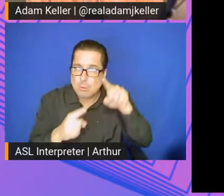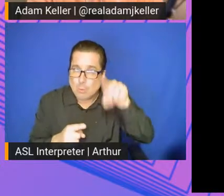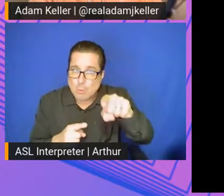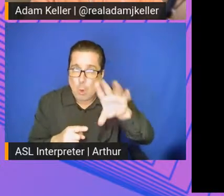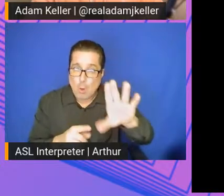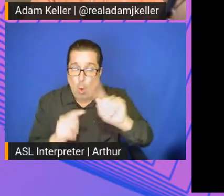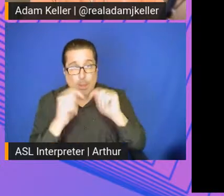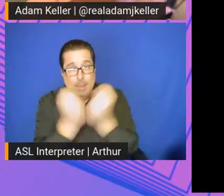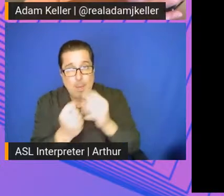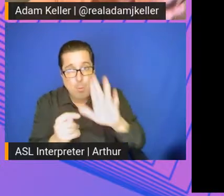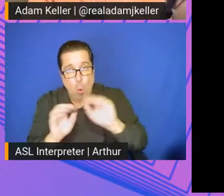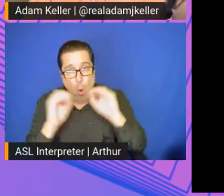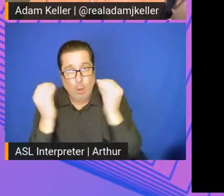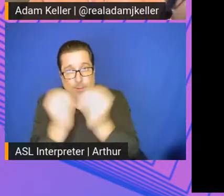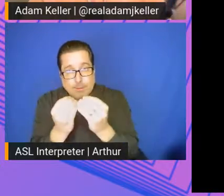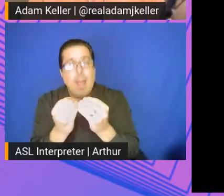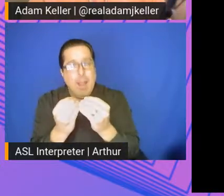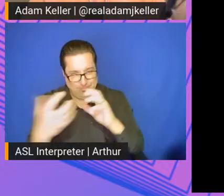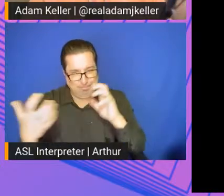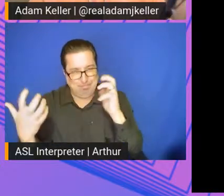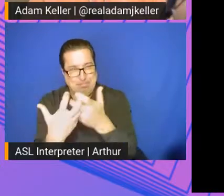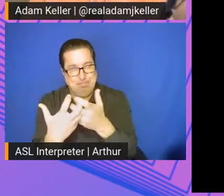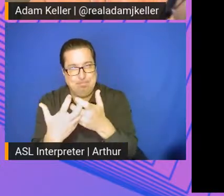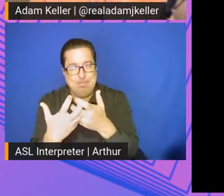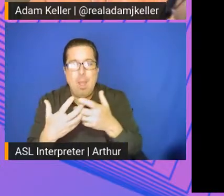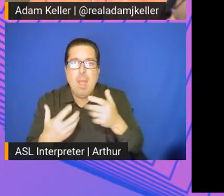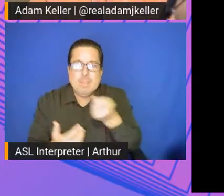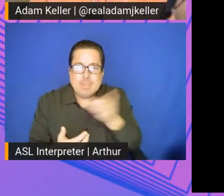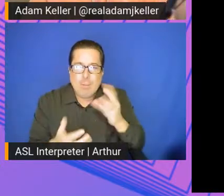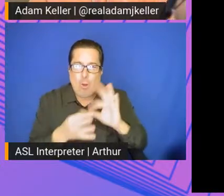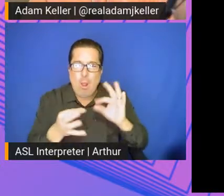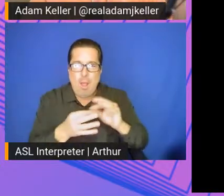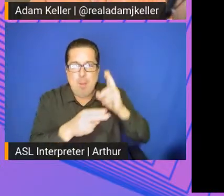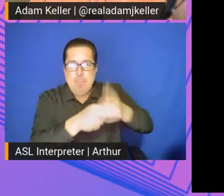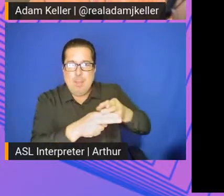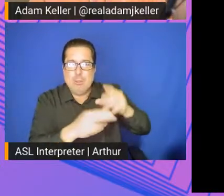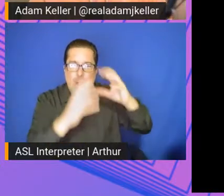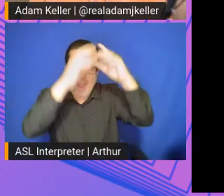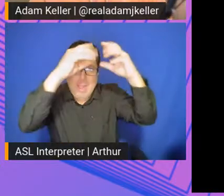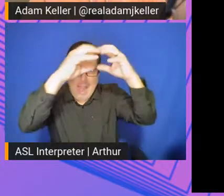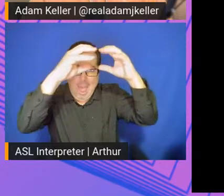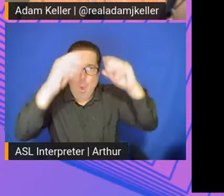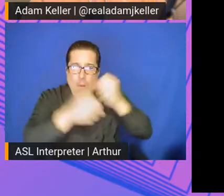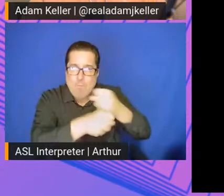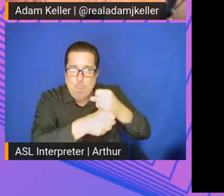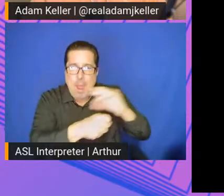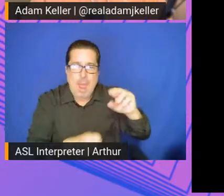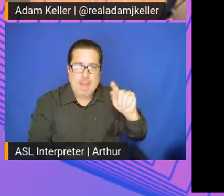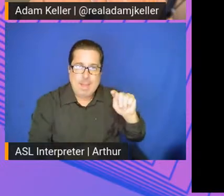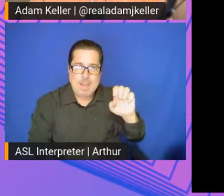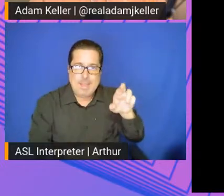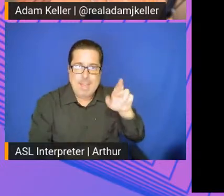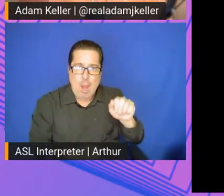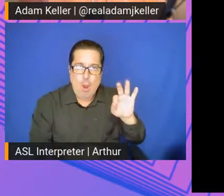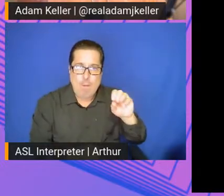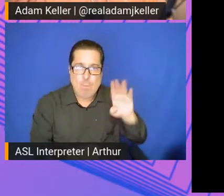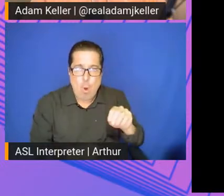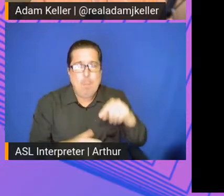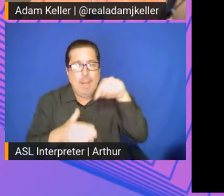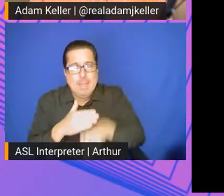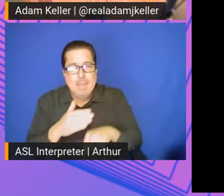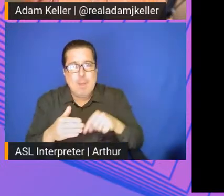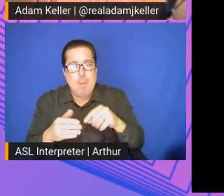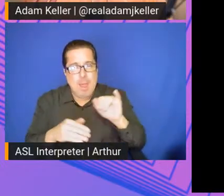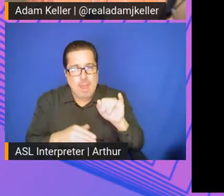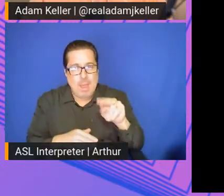organization. And I did a couple honorable mentions here of CloudFormation and Terraform. As I mentioned, deep infrastructure knowledge you need to